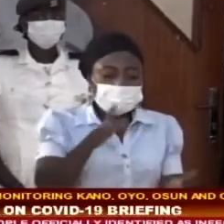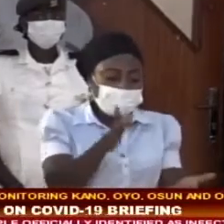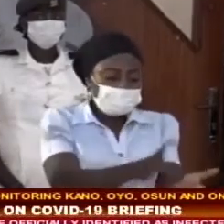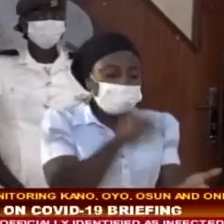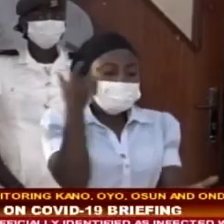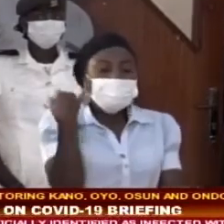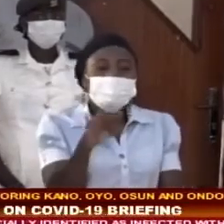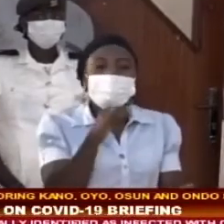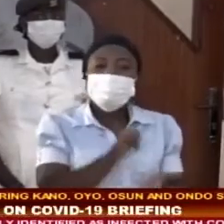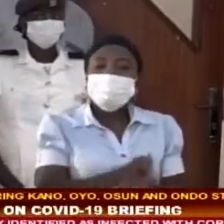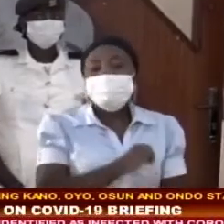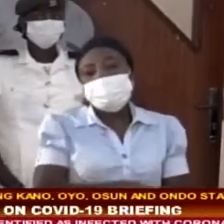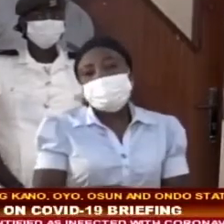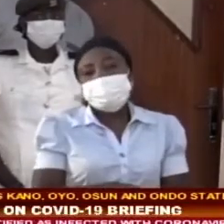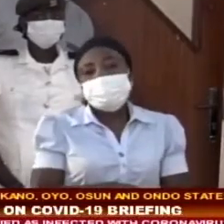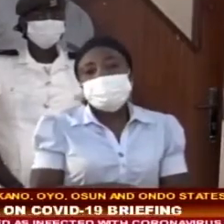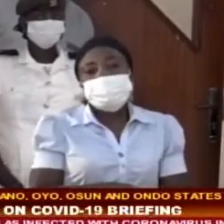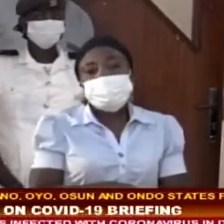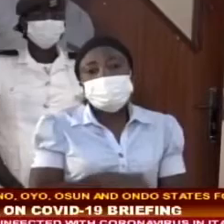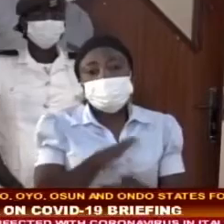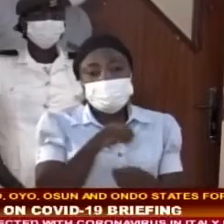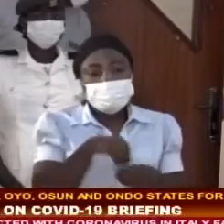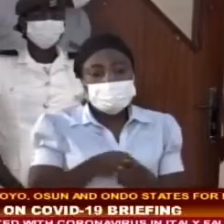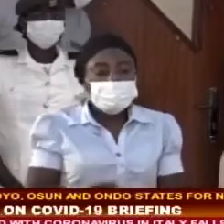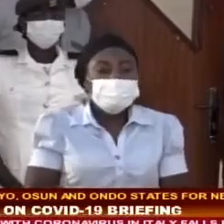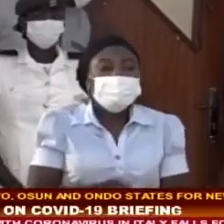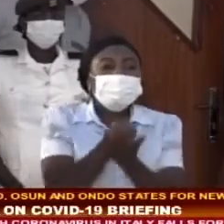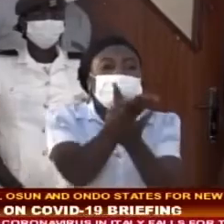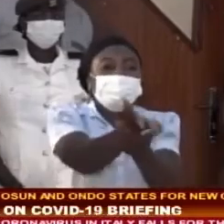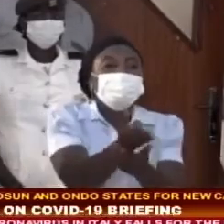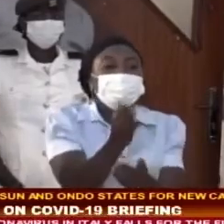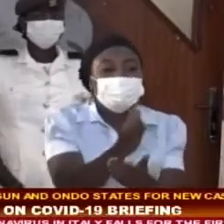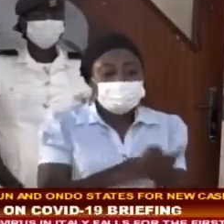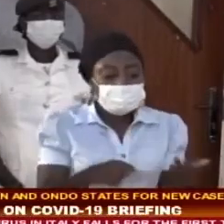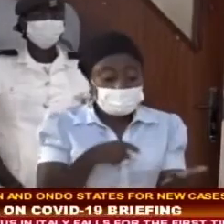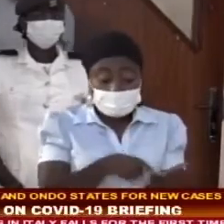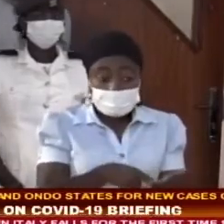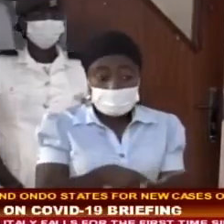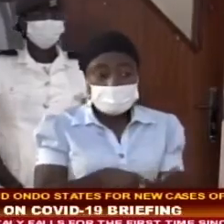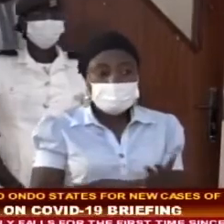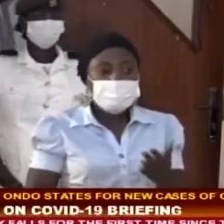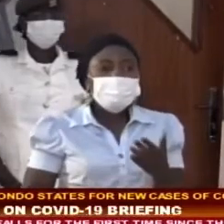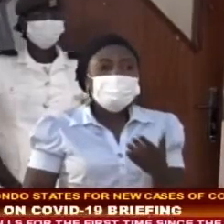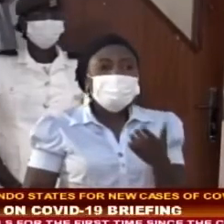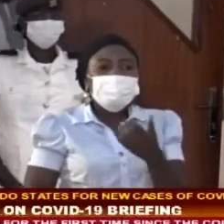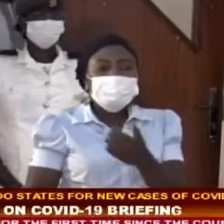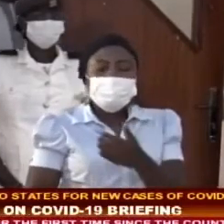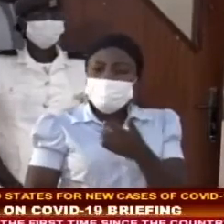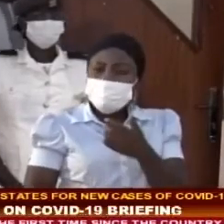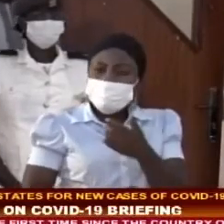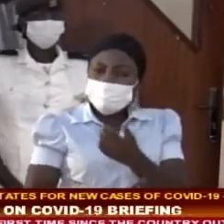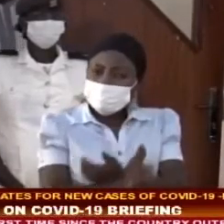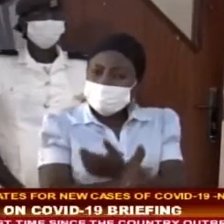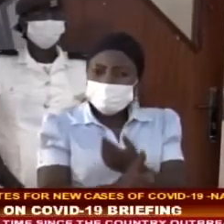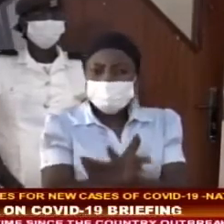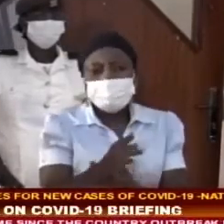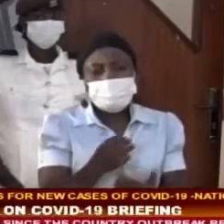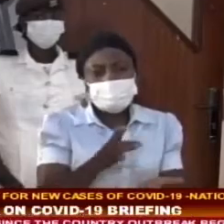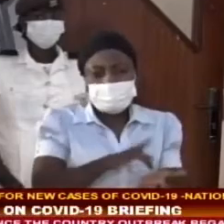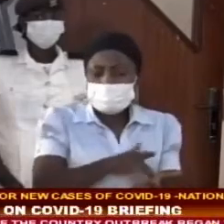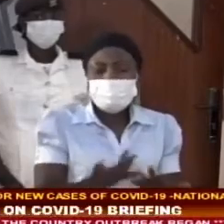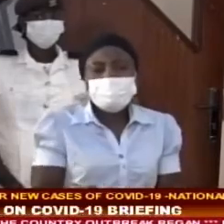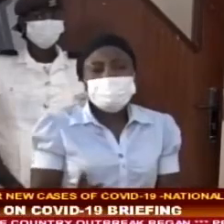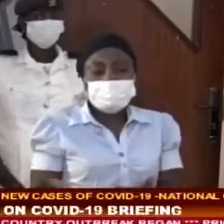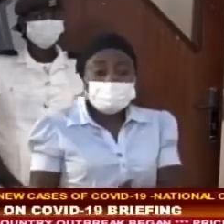advantage of that in supplying some of these stuffs because nobody is checking them. They